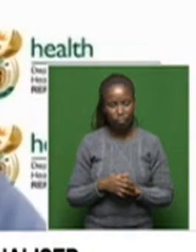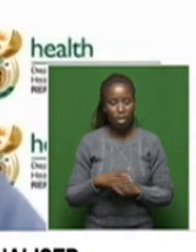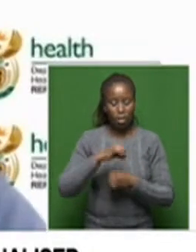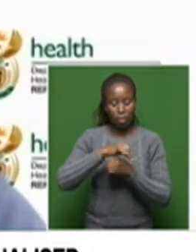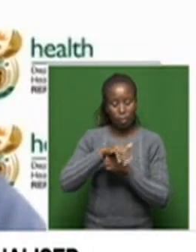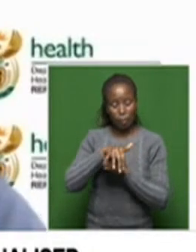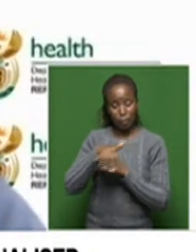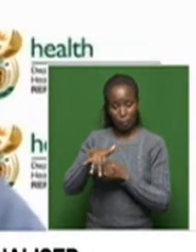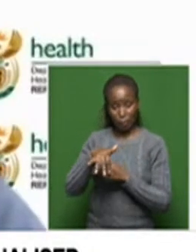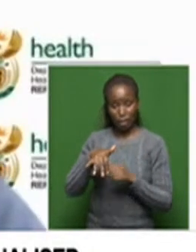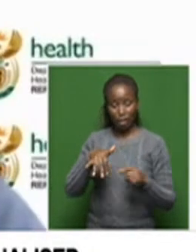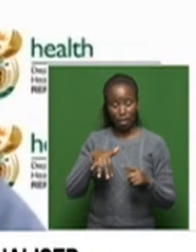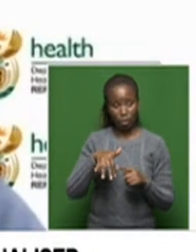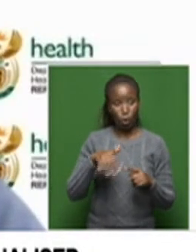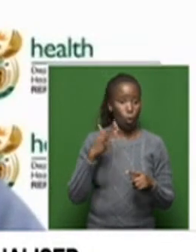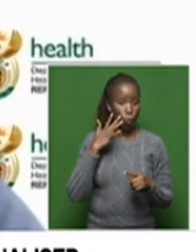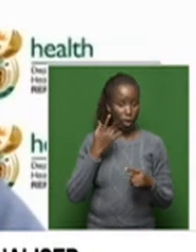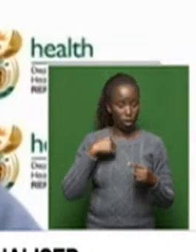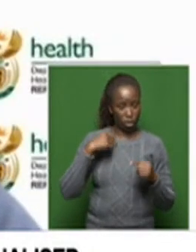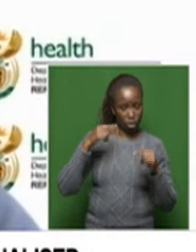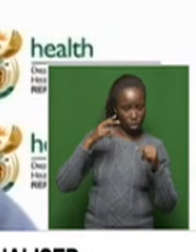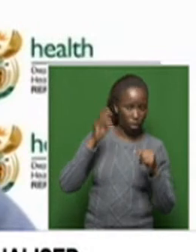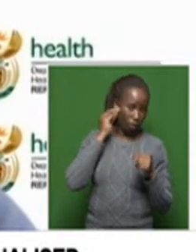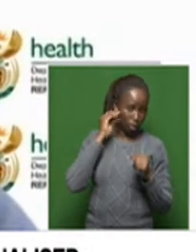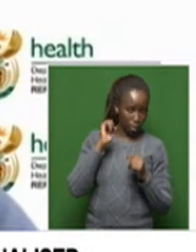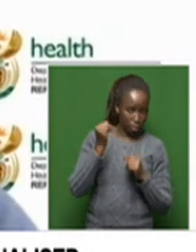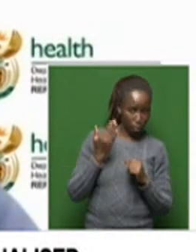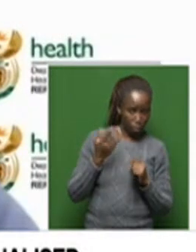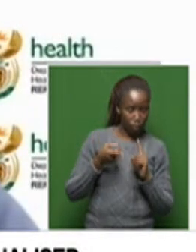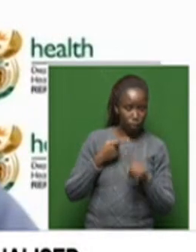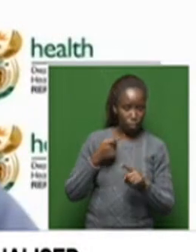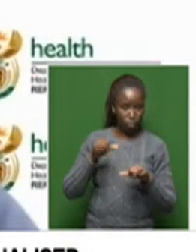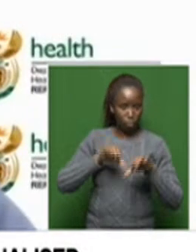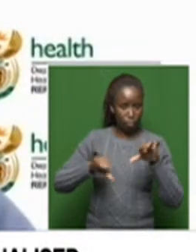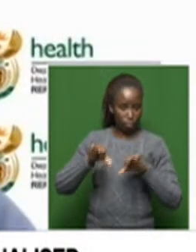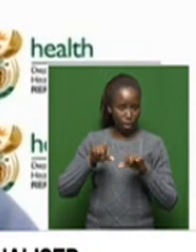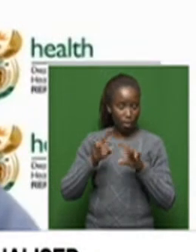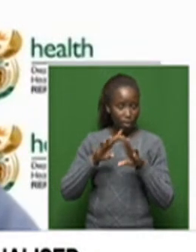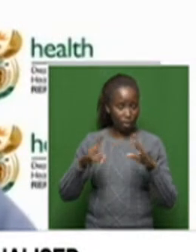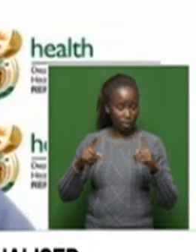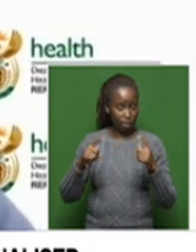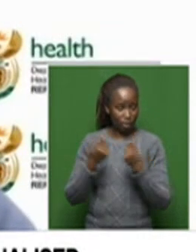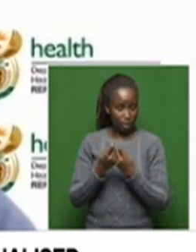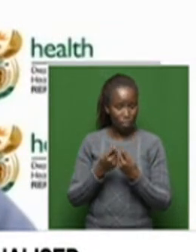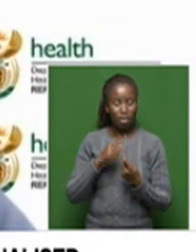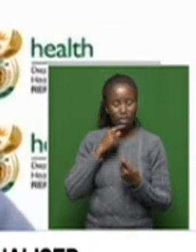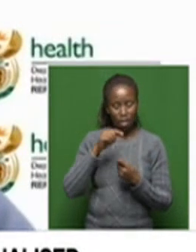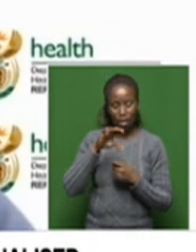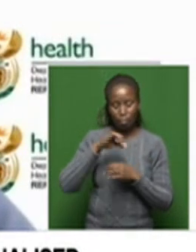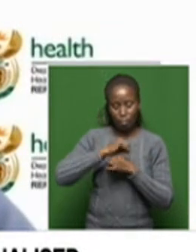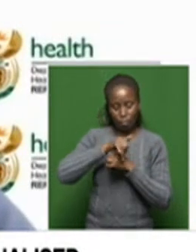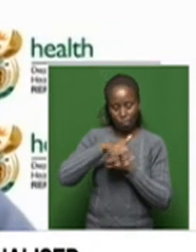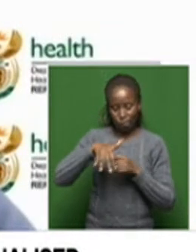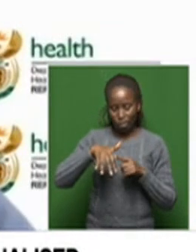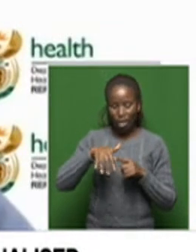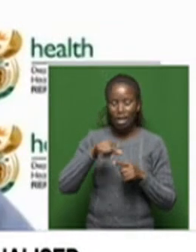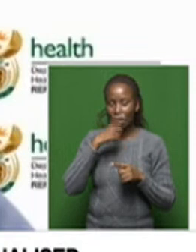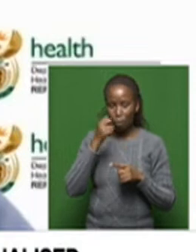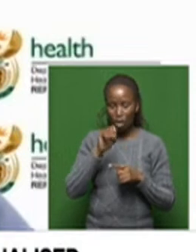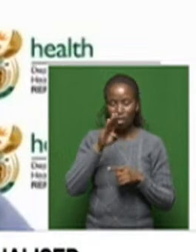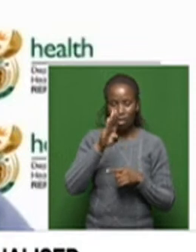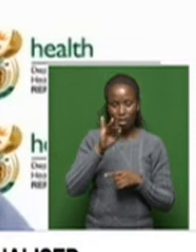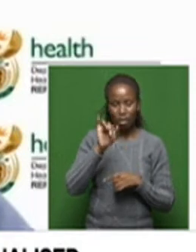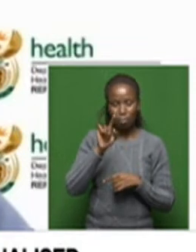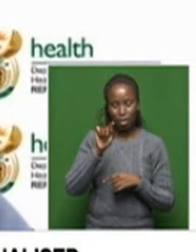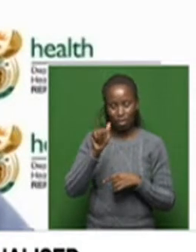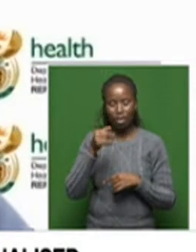variant, according to our information that we have from our genomic sequencing team, is still the beta variant. Which was first